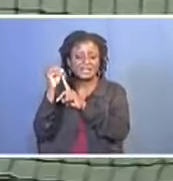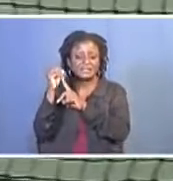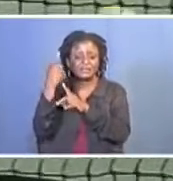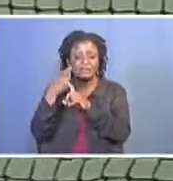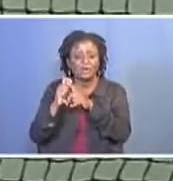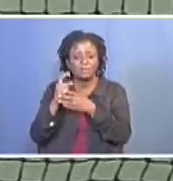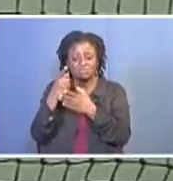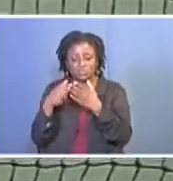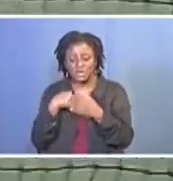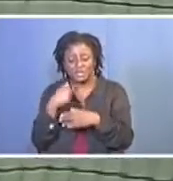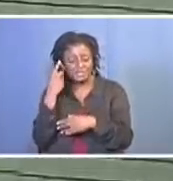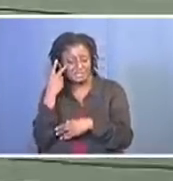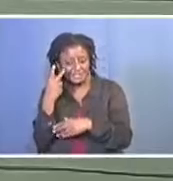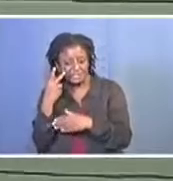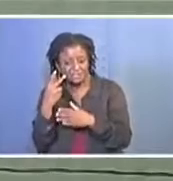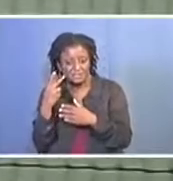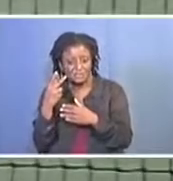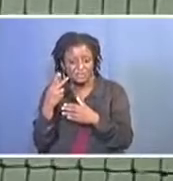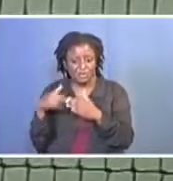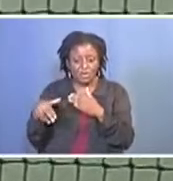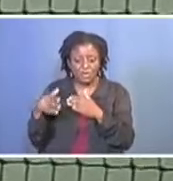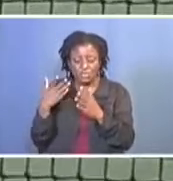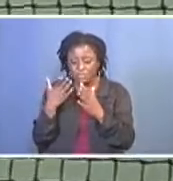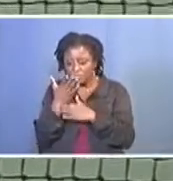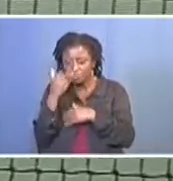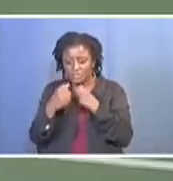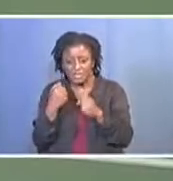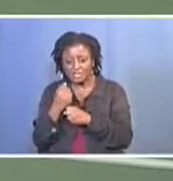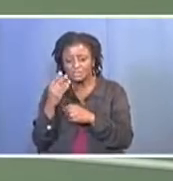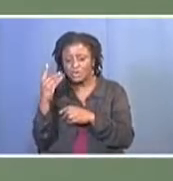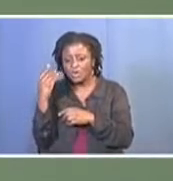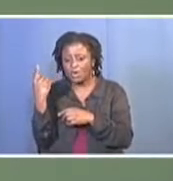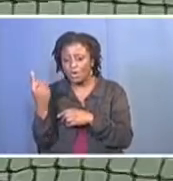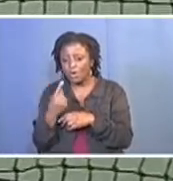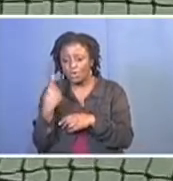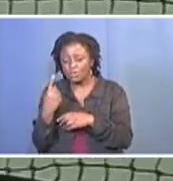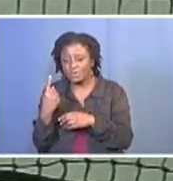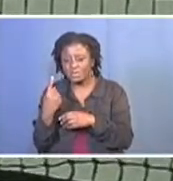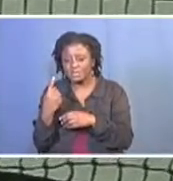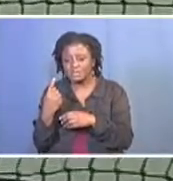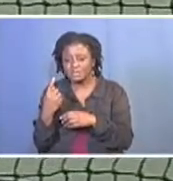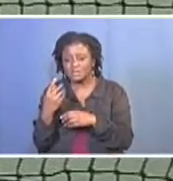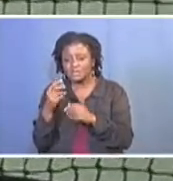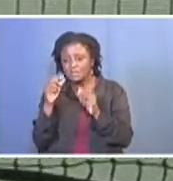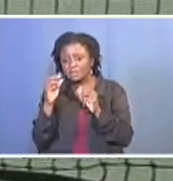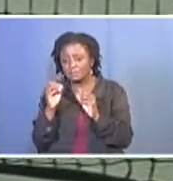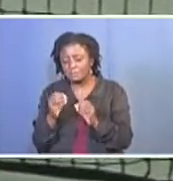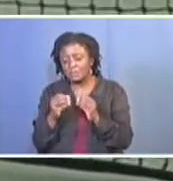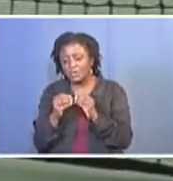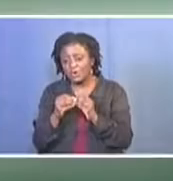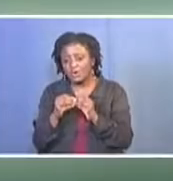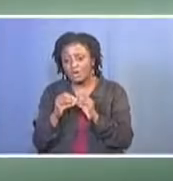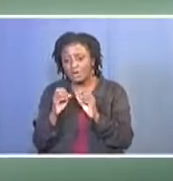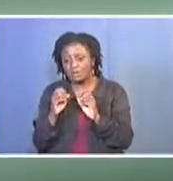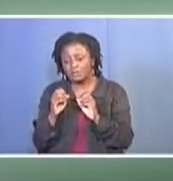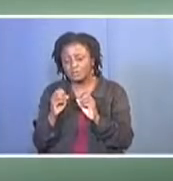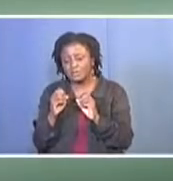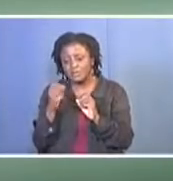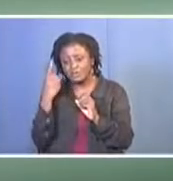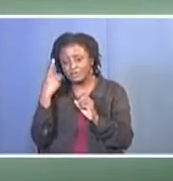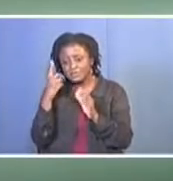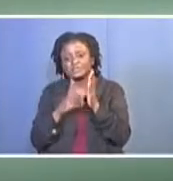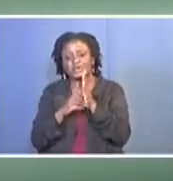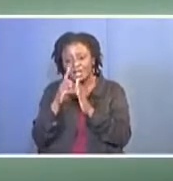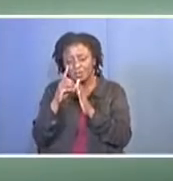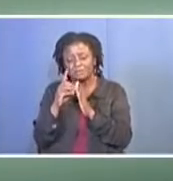years, there's always room for further development in junior tennis and to provide resources for the young players to